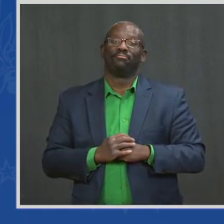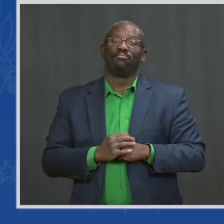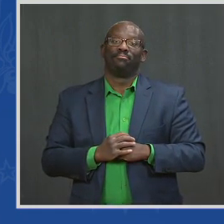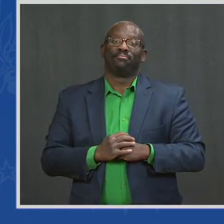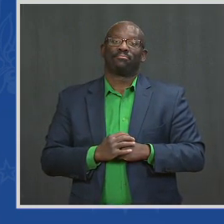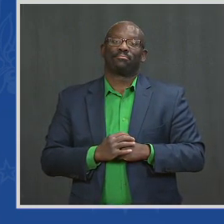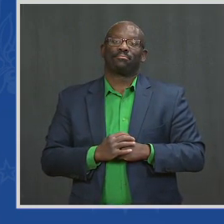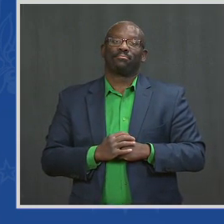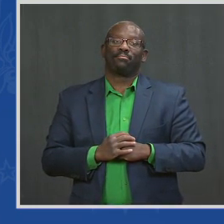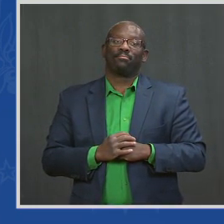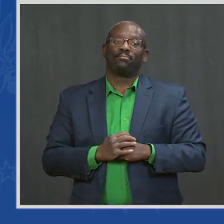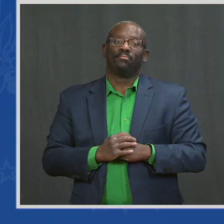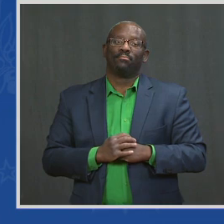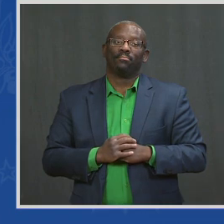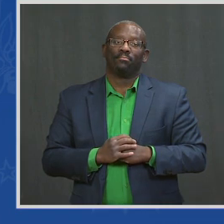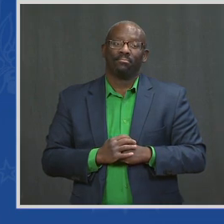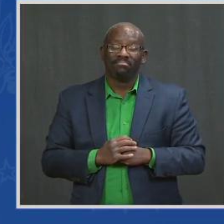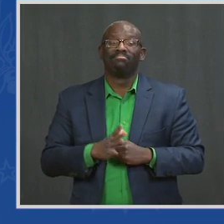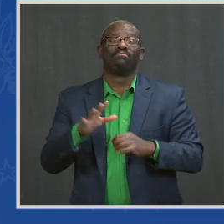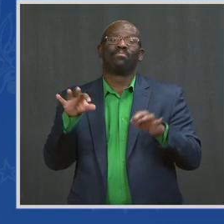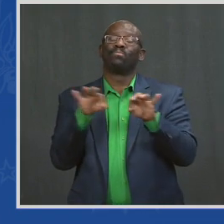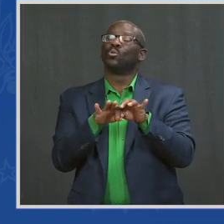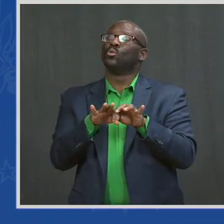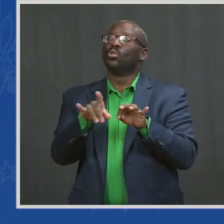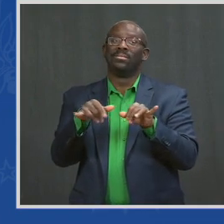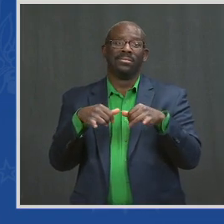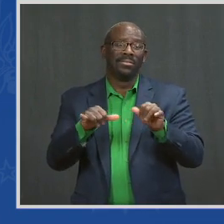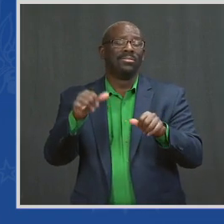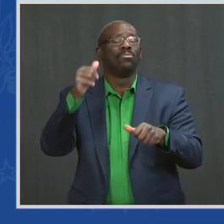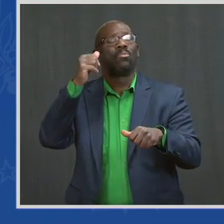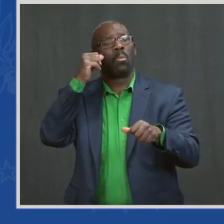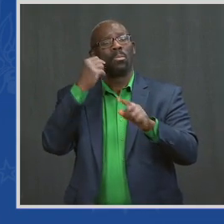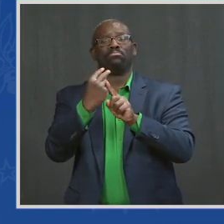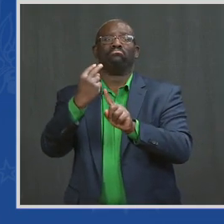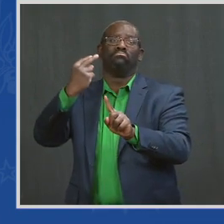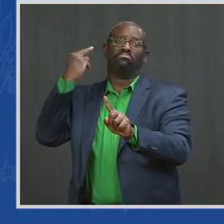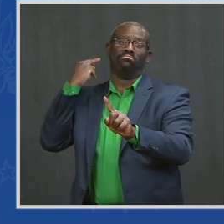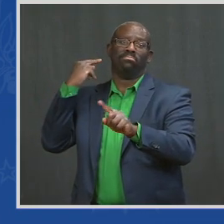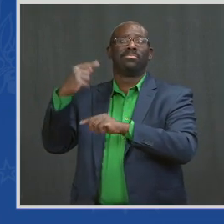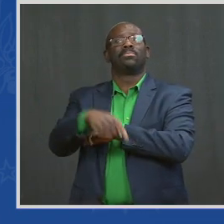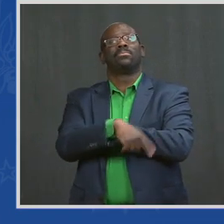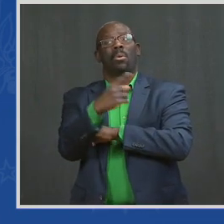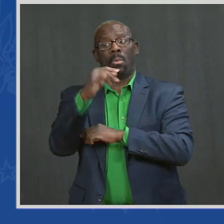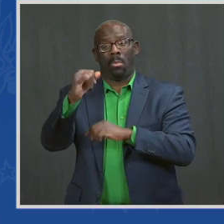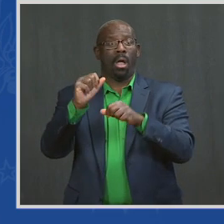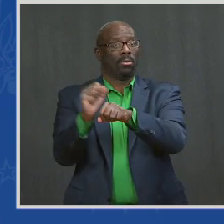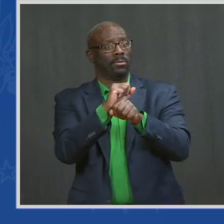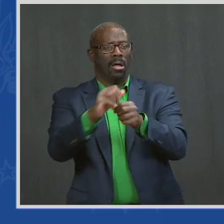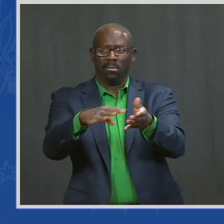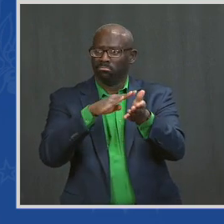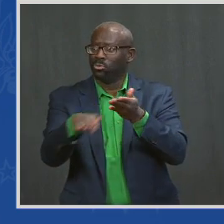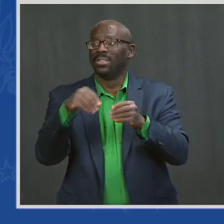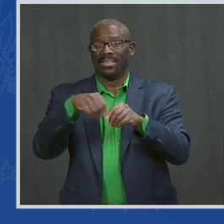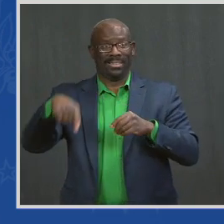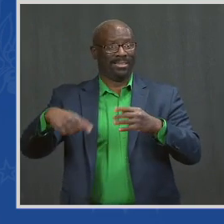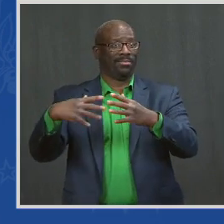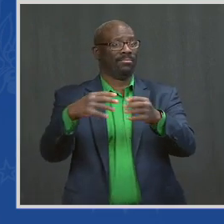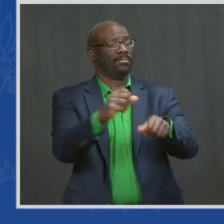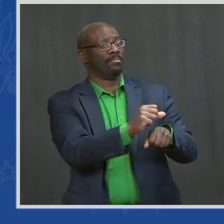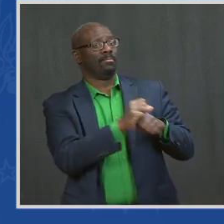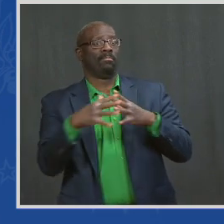And still, let us also remember, that day was not the end of slavery in America. The truth is, it